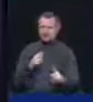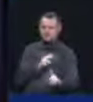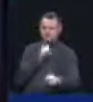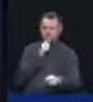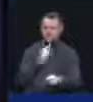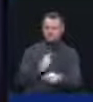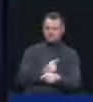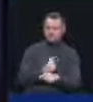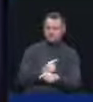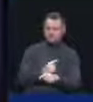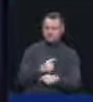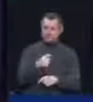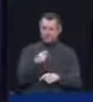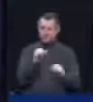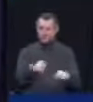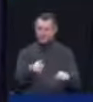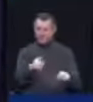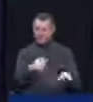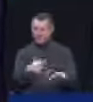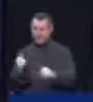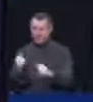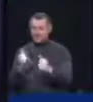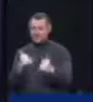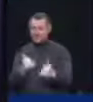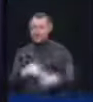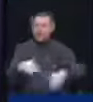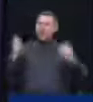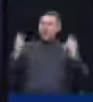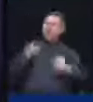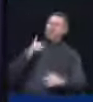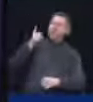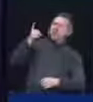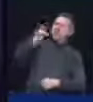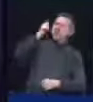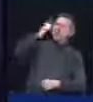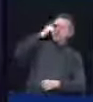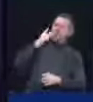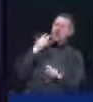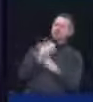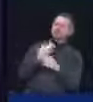conference today and say, oh, the governor harassed me.